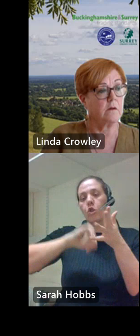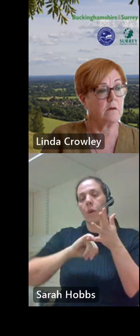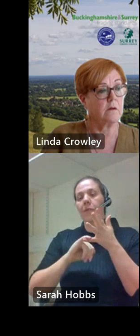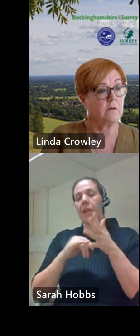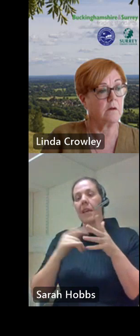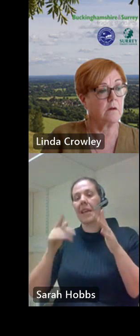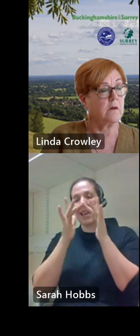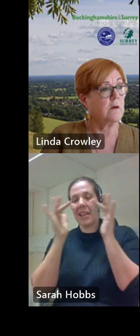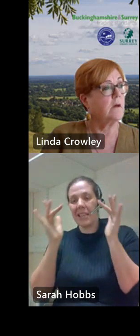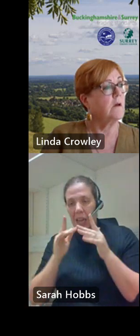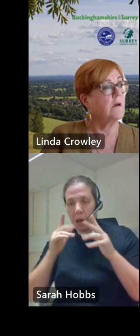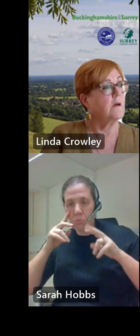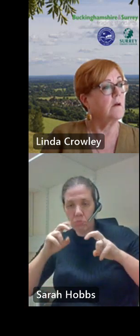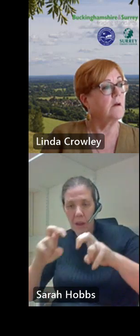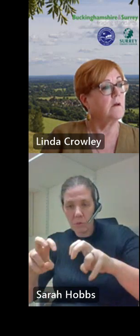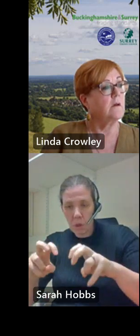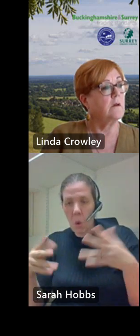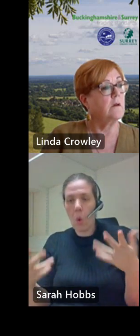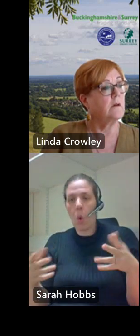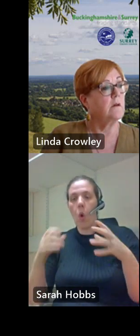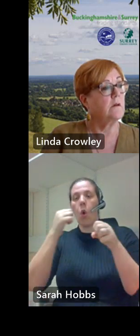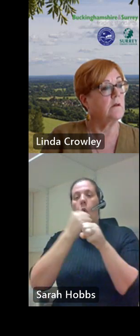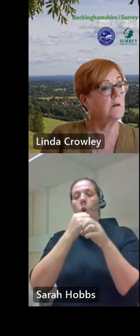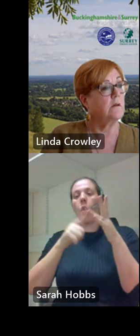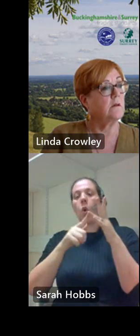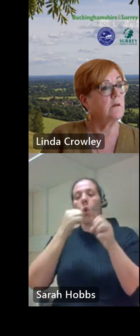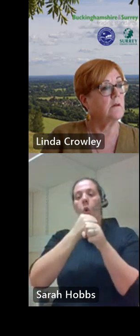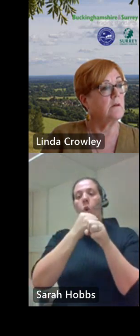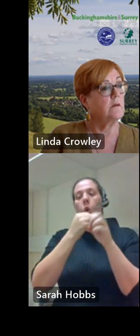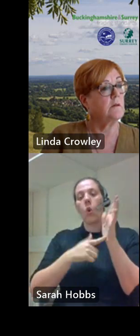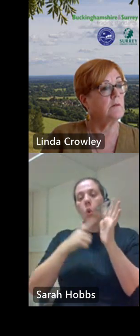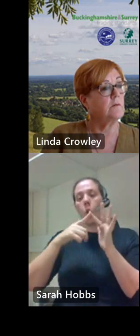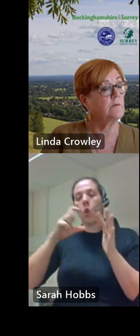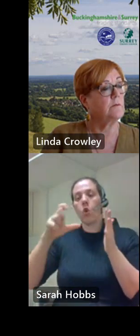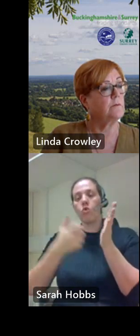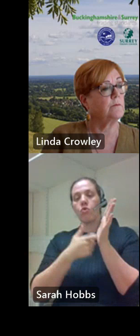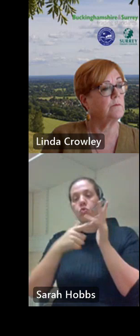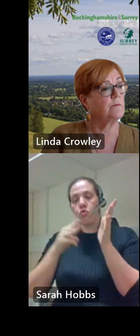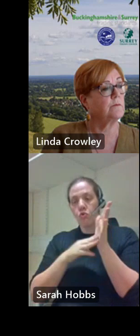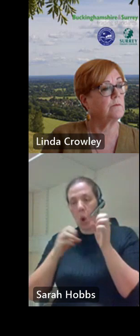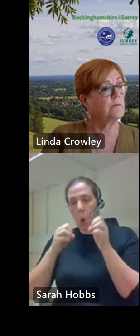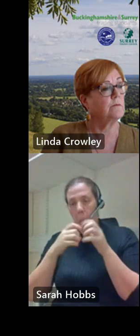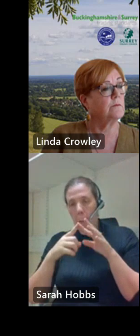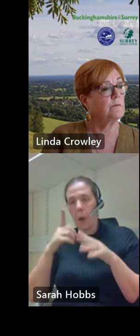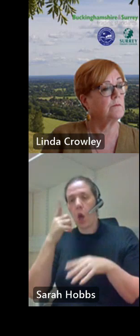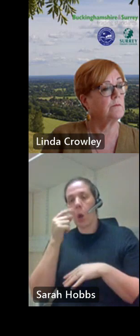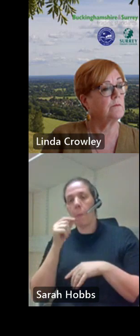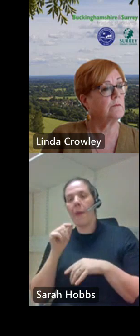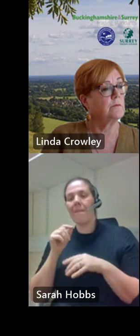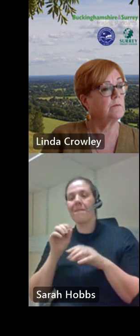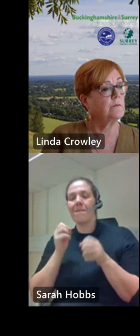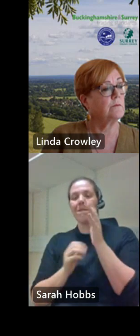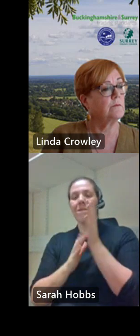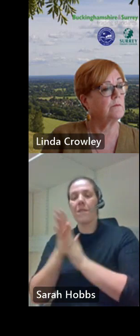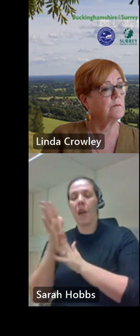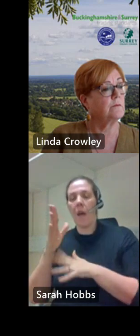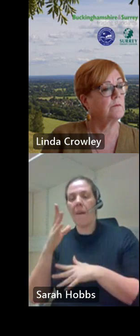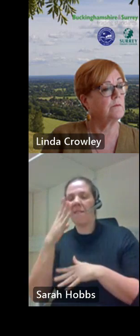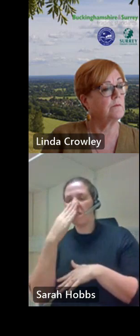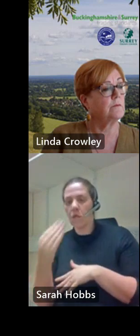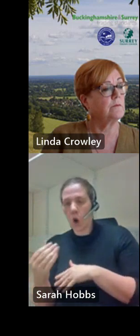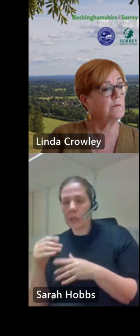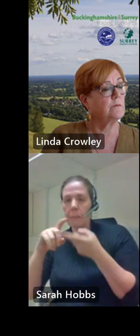browser. Could be Google Chrome. It could be Brave. It could be Firefox or whatever. And these now